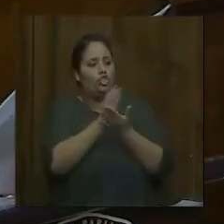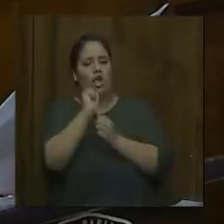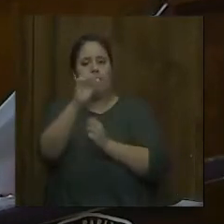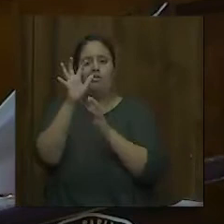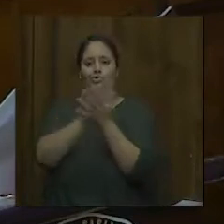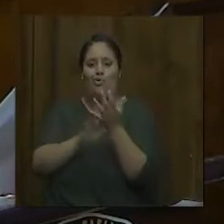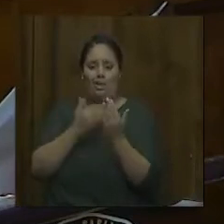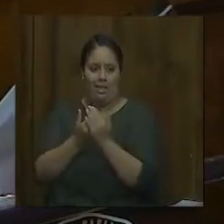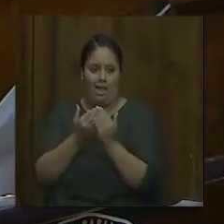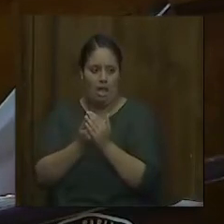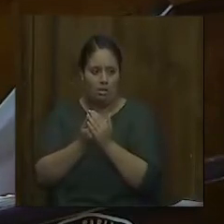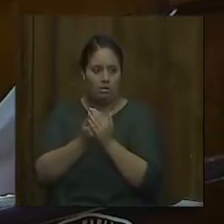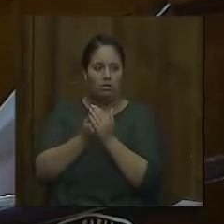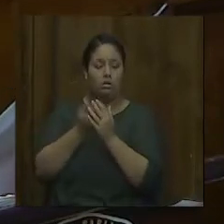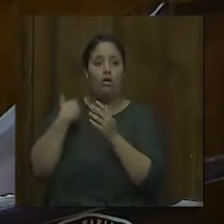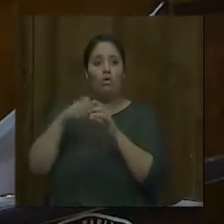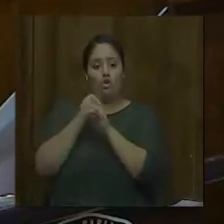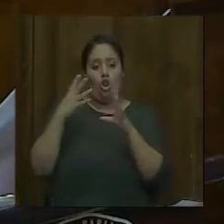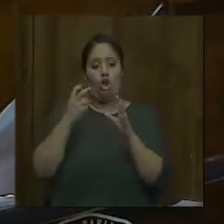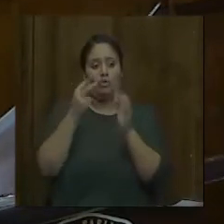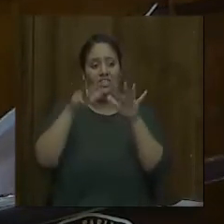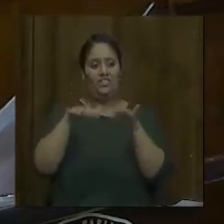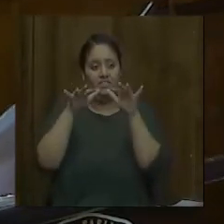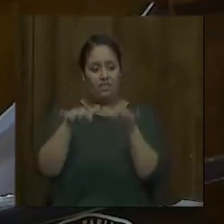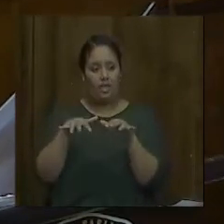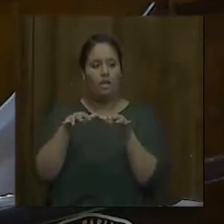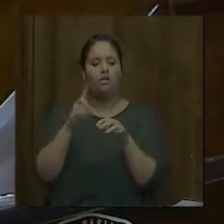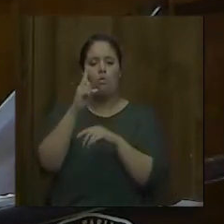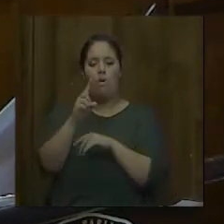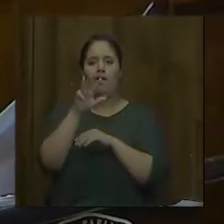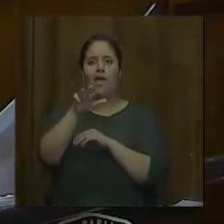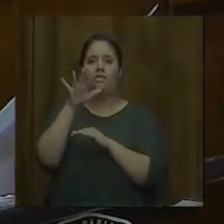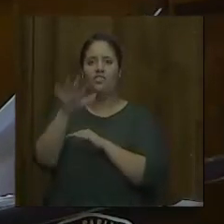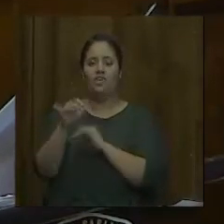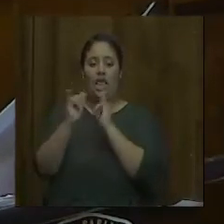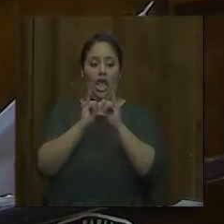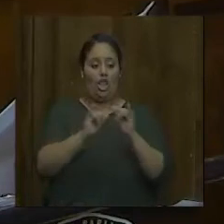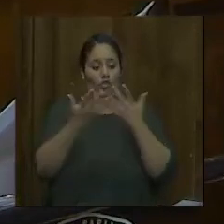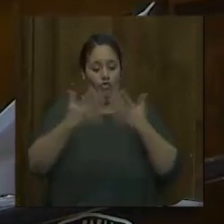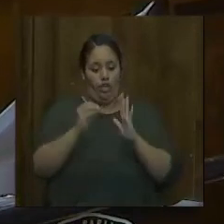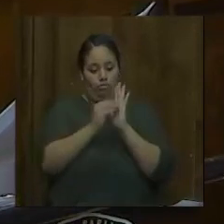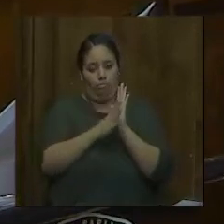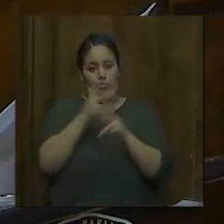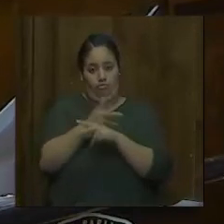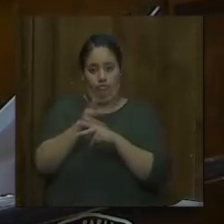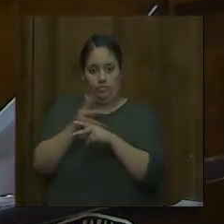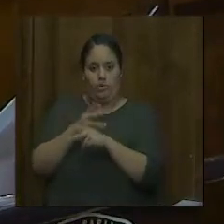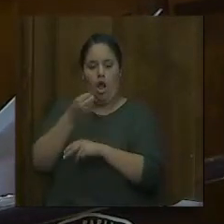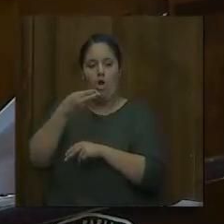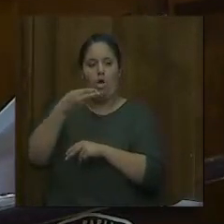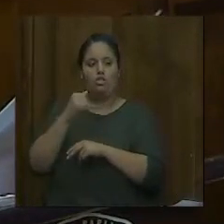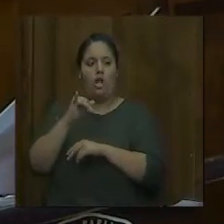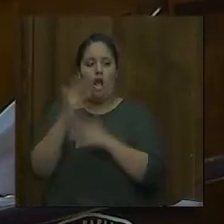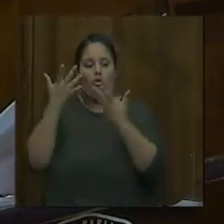their stories. Since its launch in 2015, approximately 193 interviews have been documented, as the OHI has